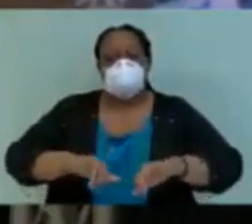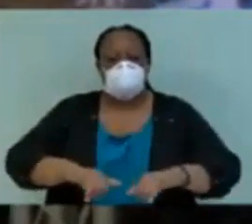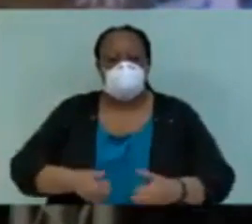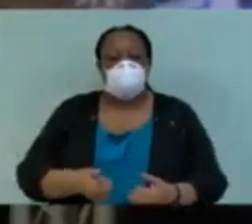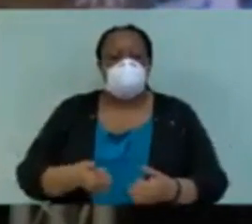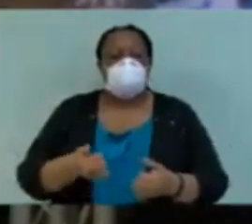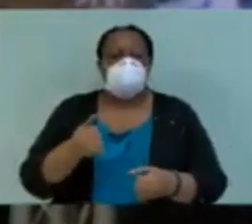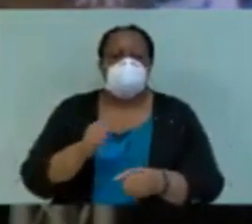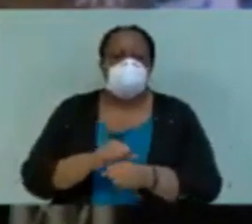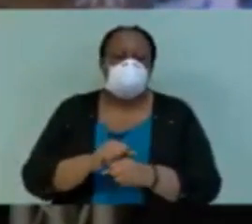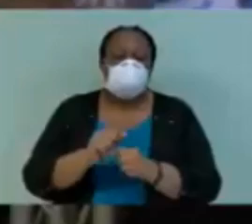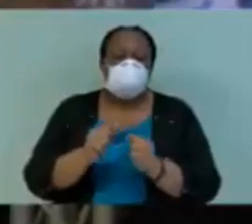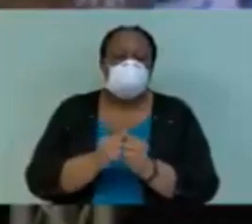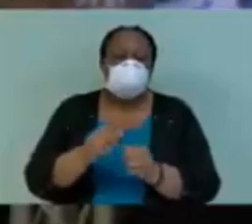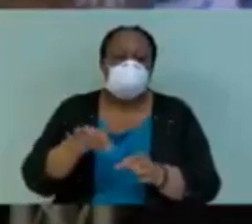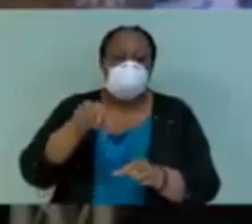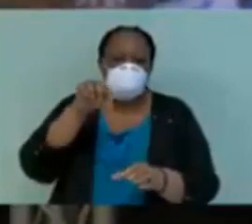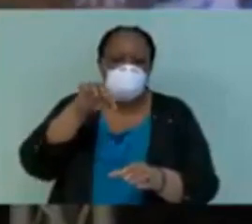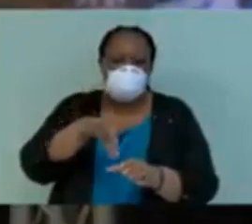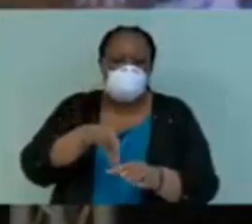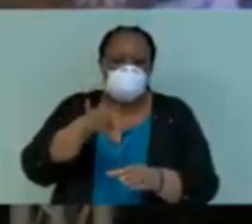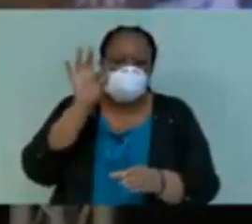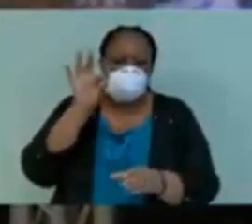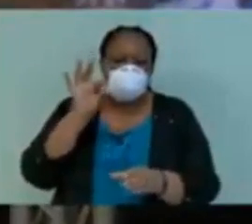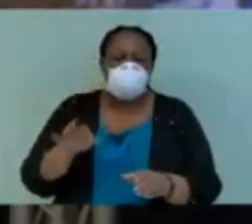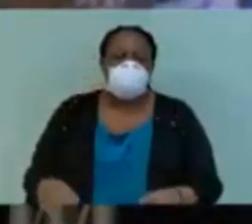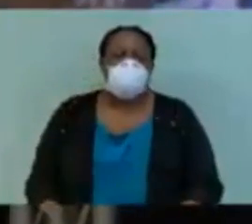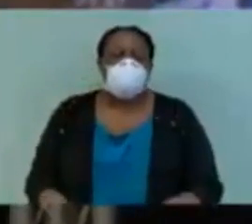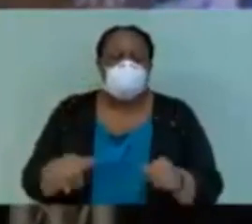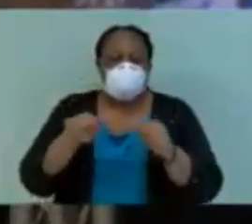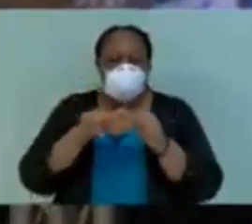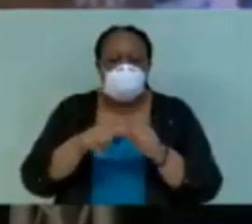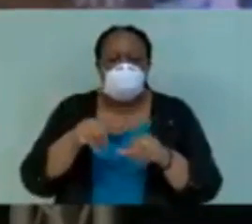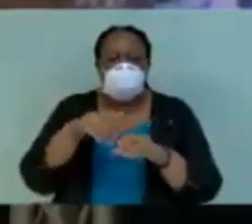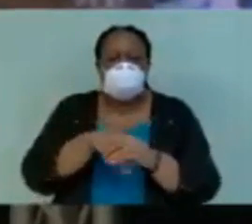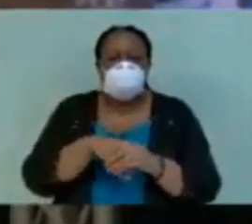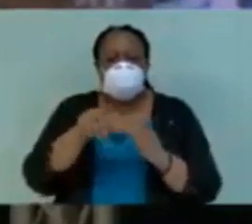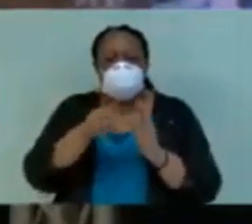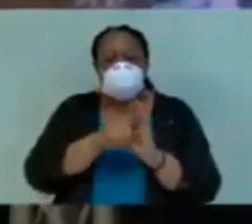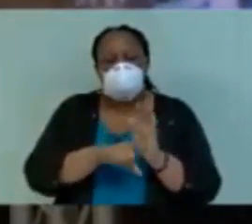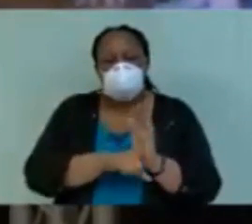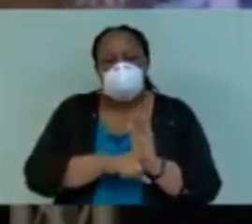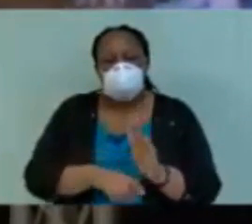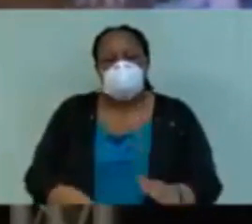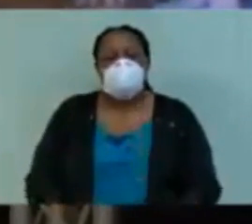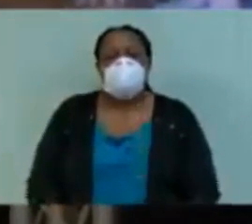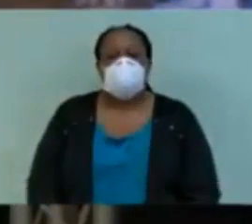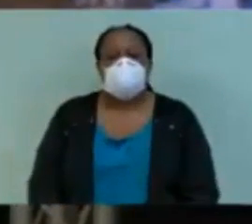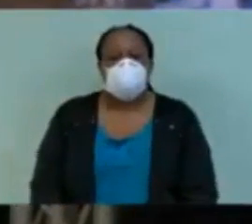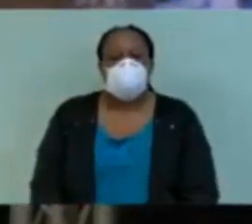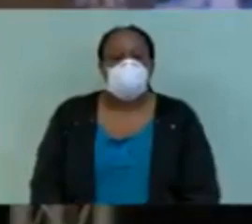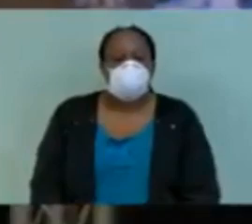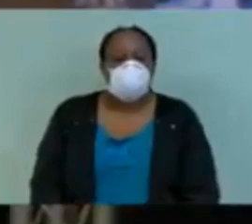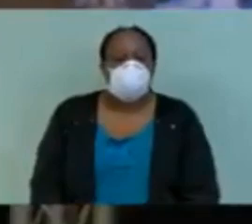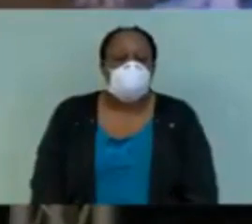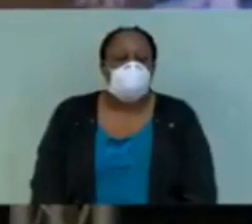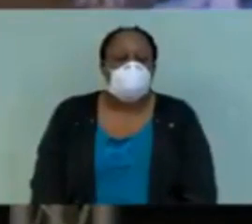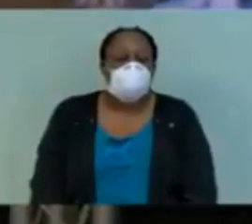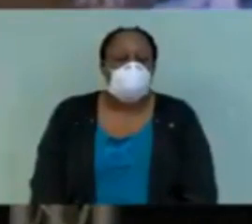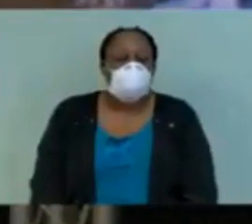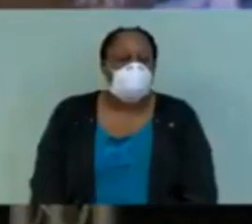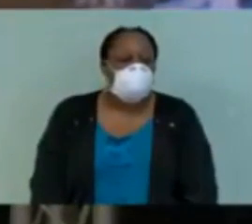to overtake St. Kitts. In the absence of a provision in the Constitution, if